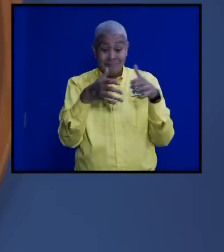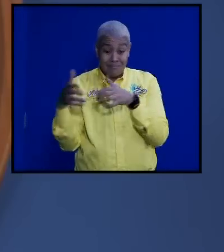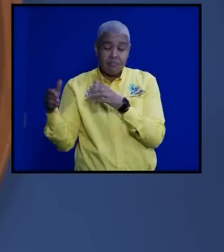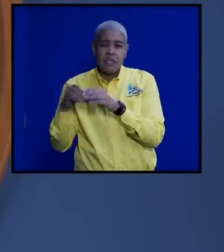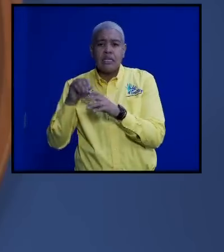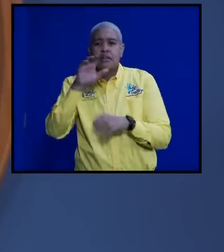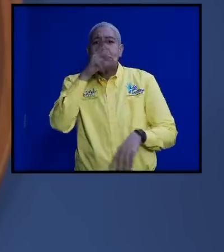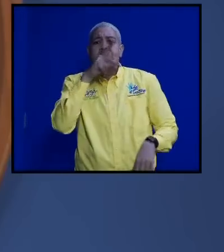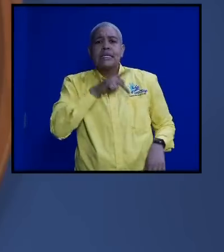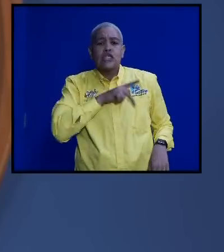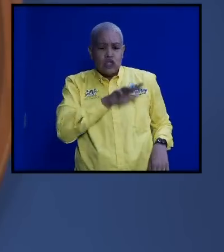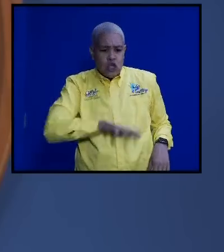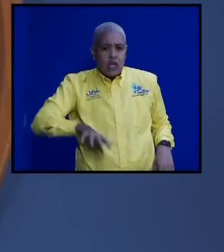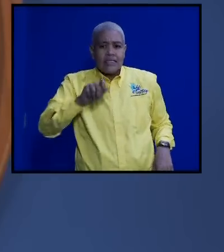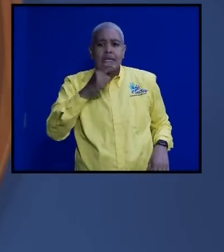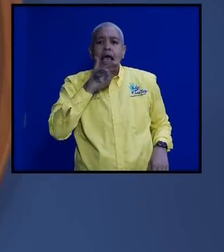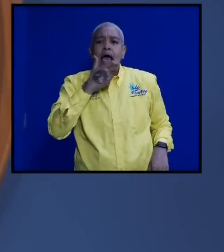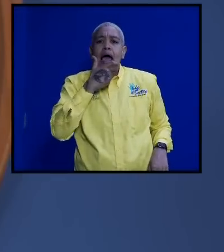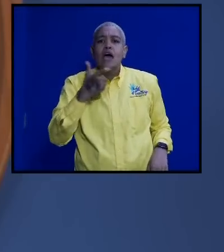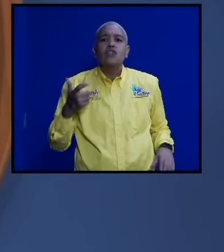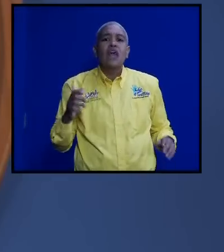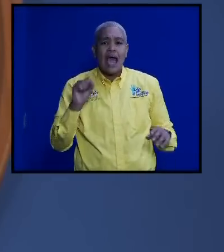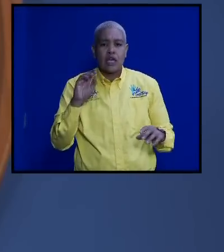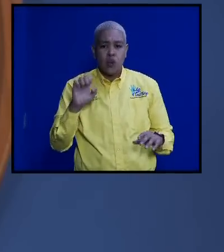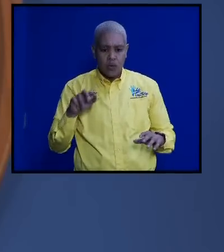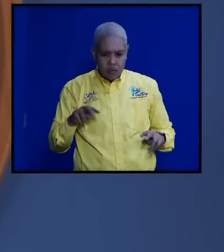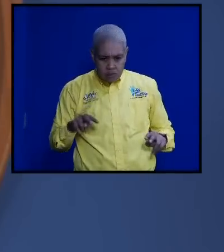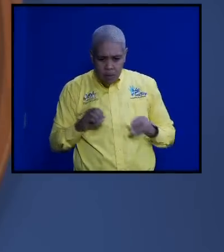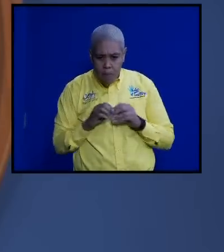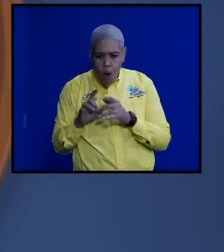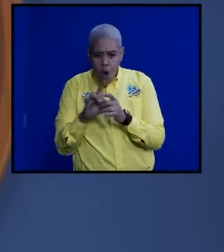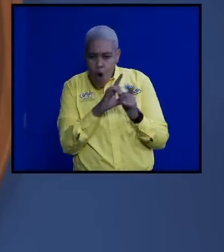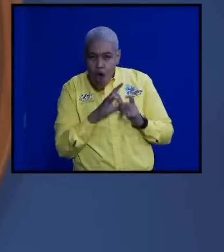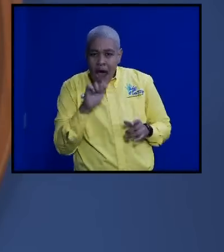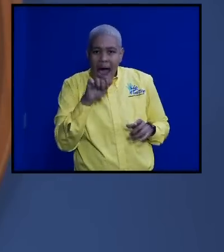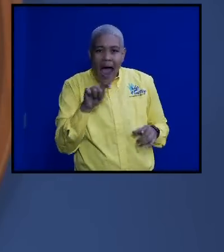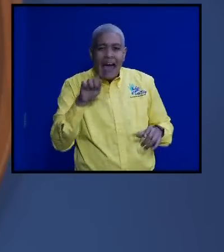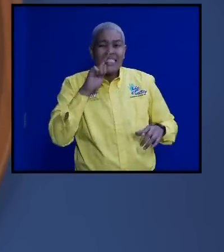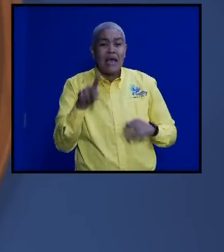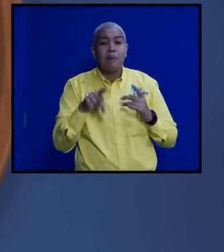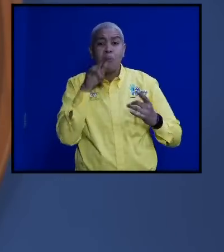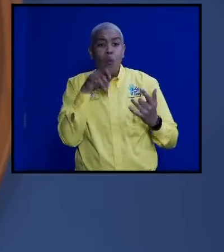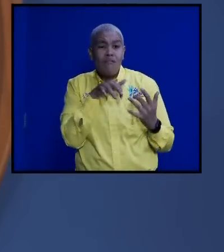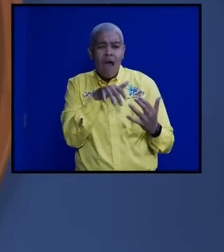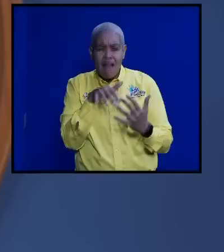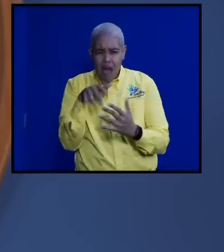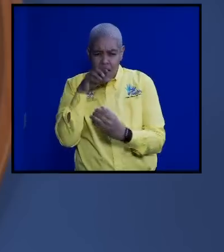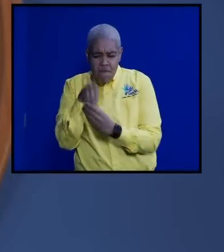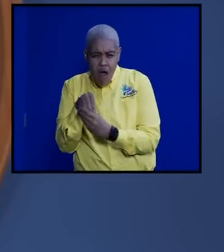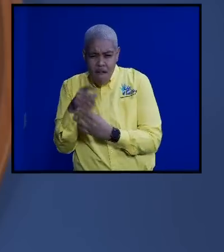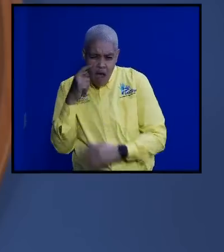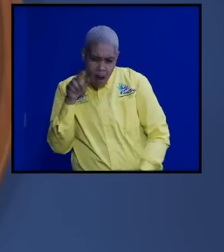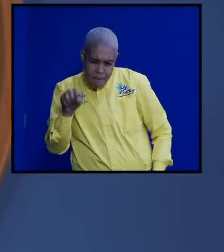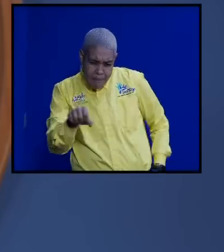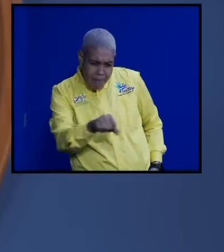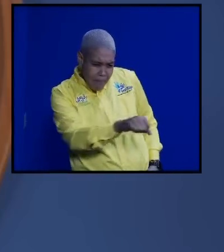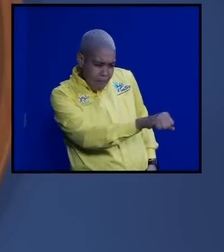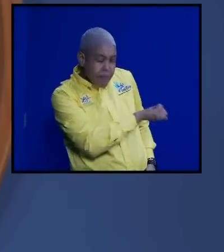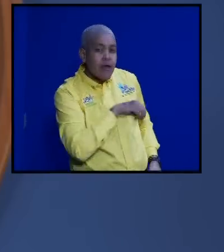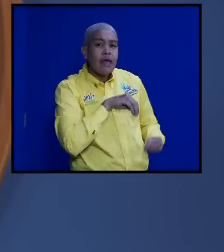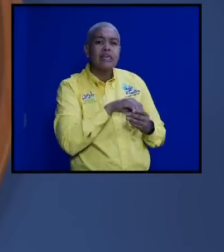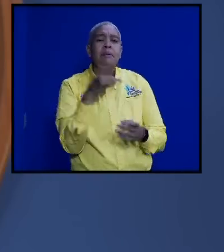an SOE, allowing for greater coordination of assets as the violence producers are targeted, particularly in